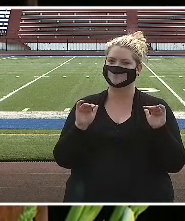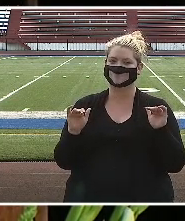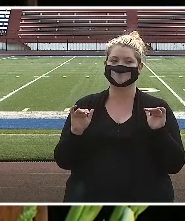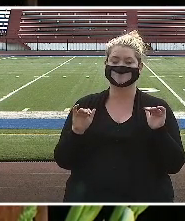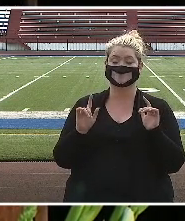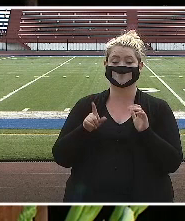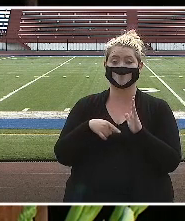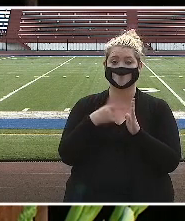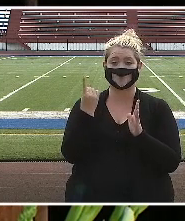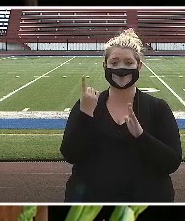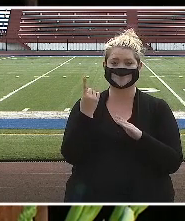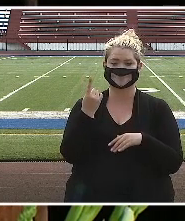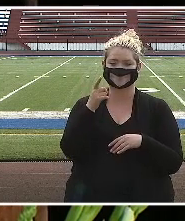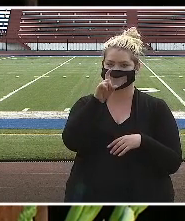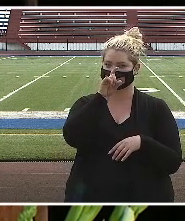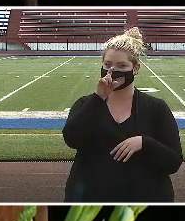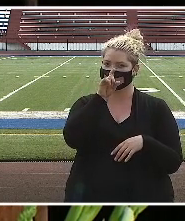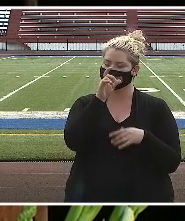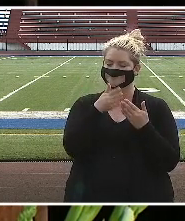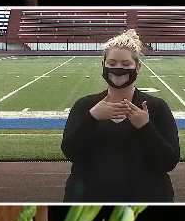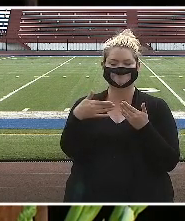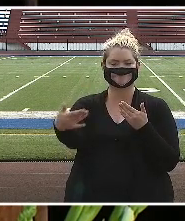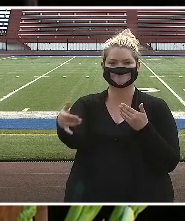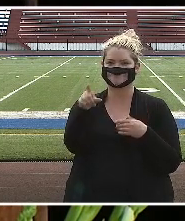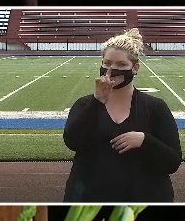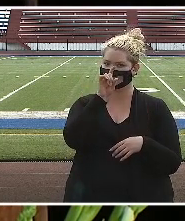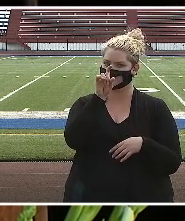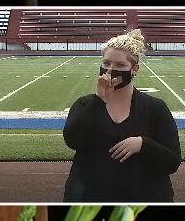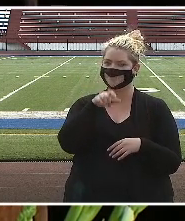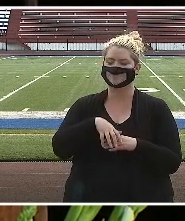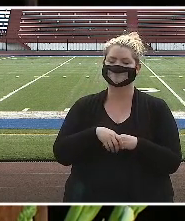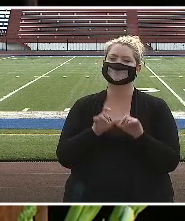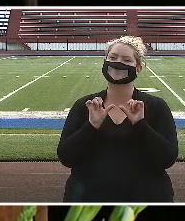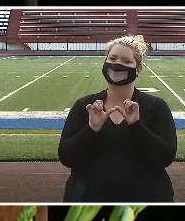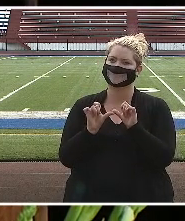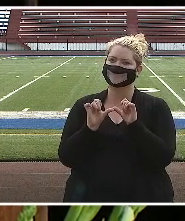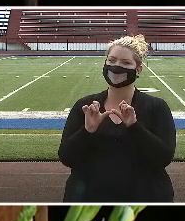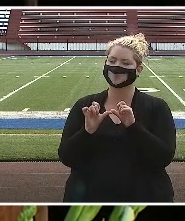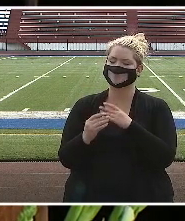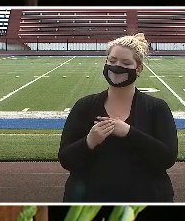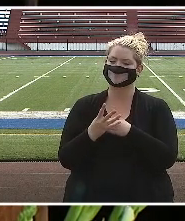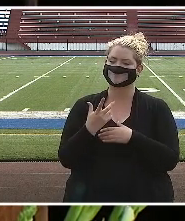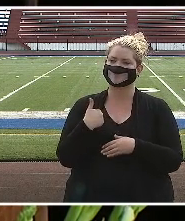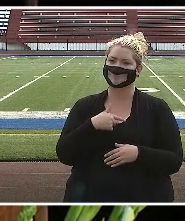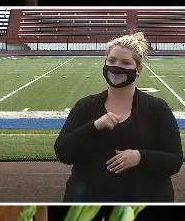eagle. Please continue to make us proud. We believe in you.